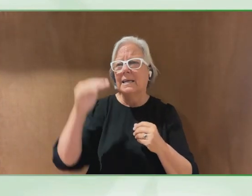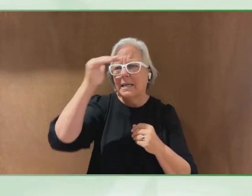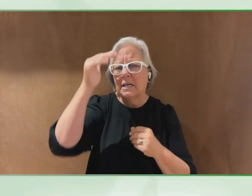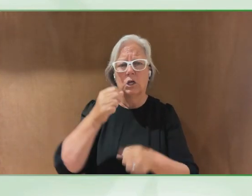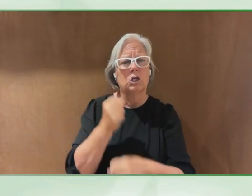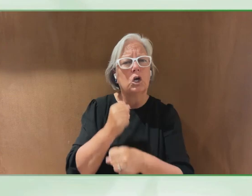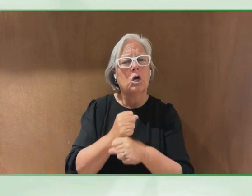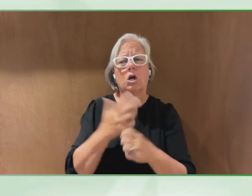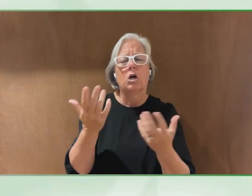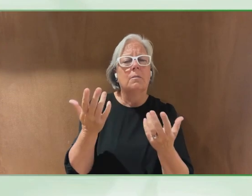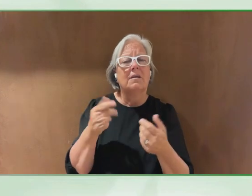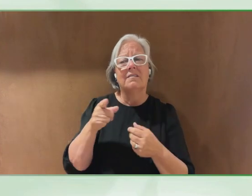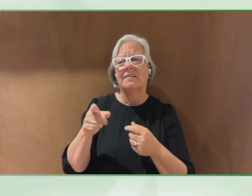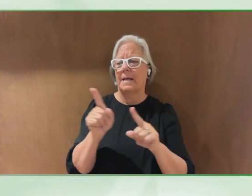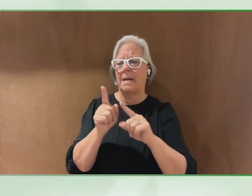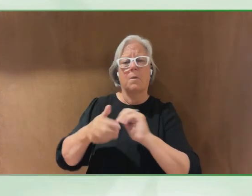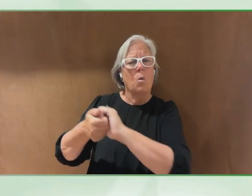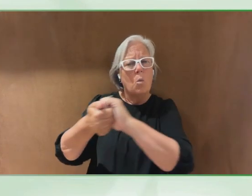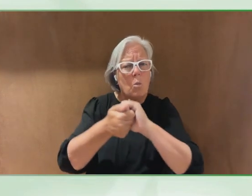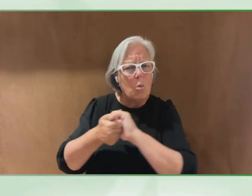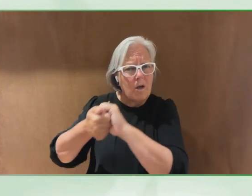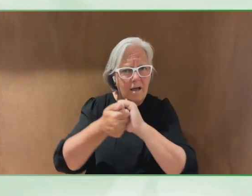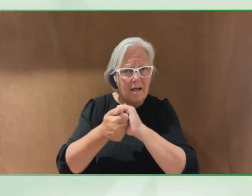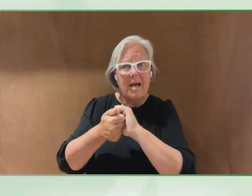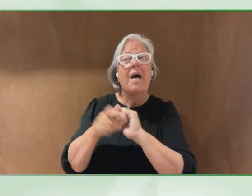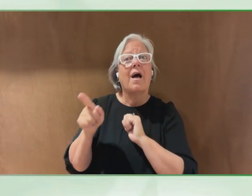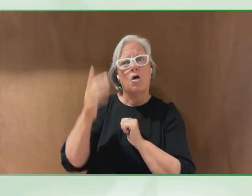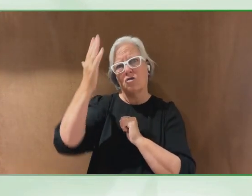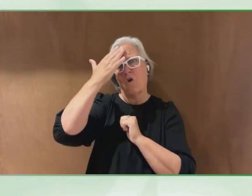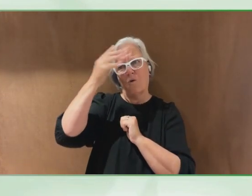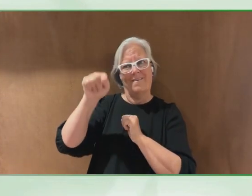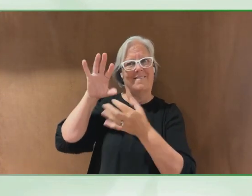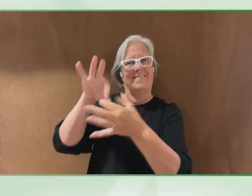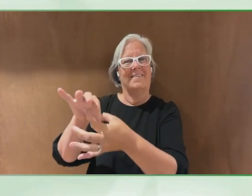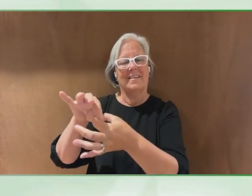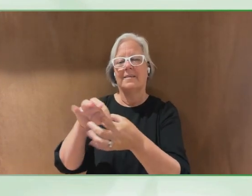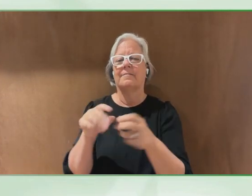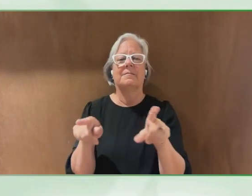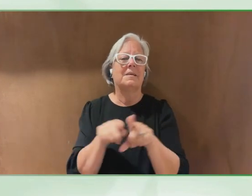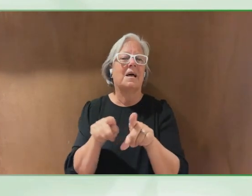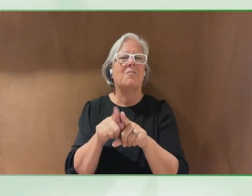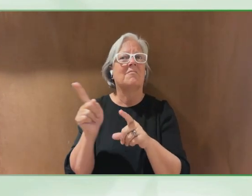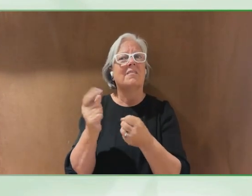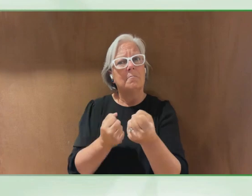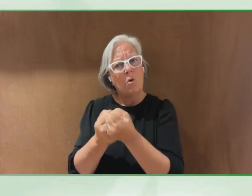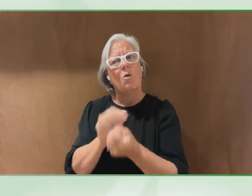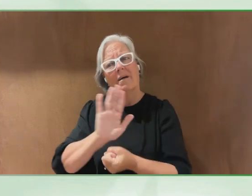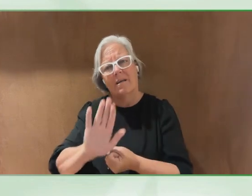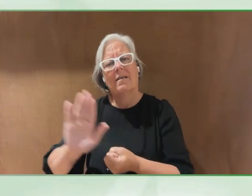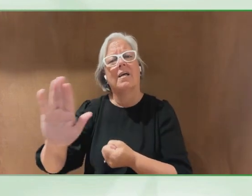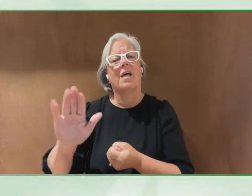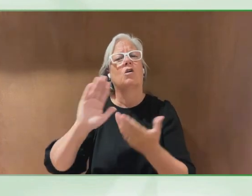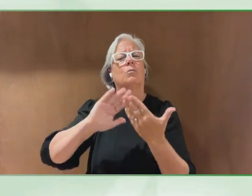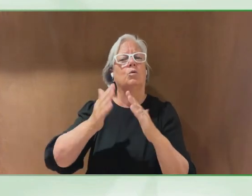in organizations that are already familiar with them. So they work in organizations that support their own communities.